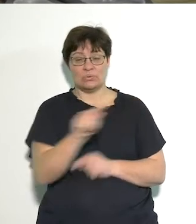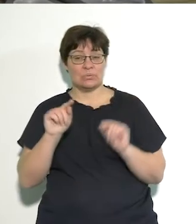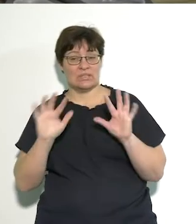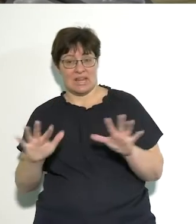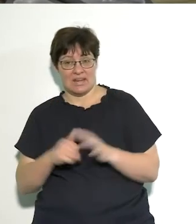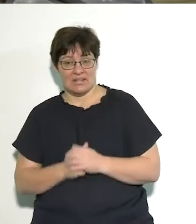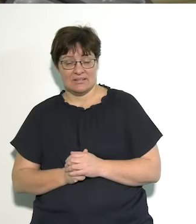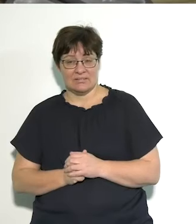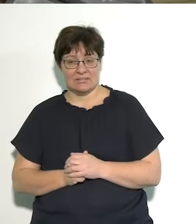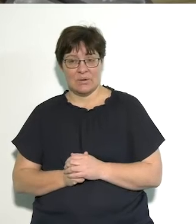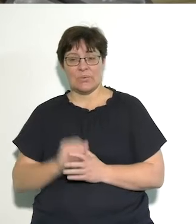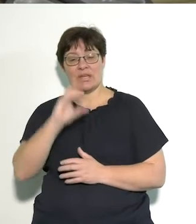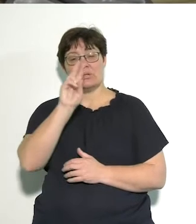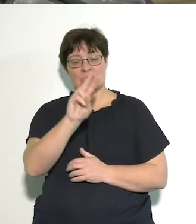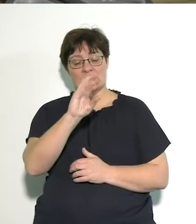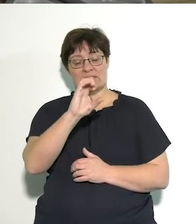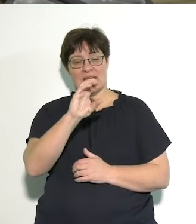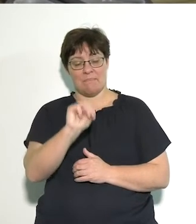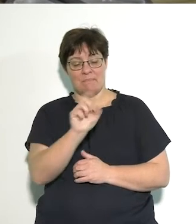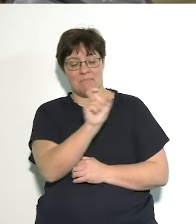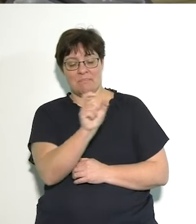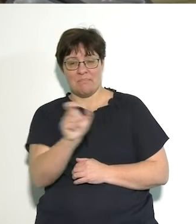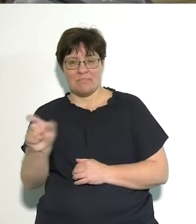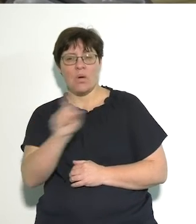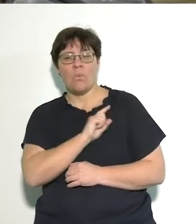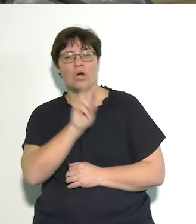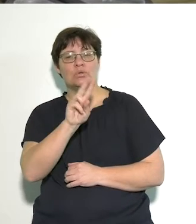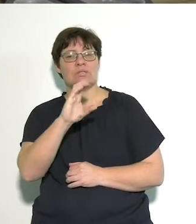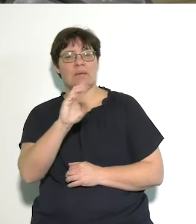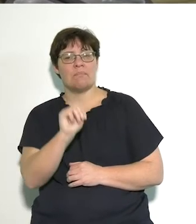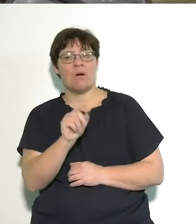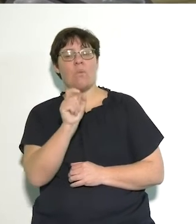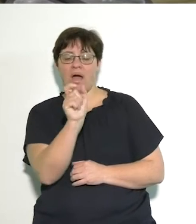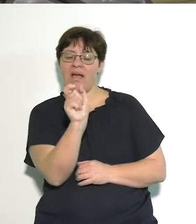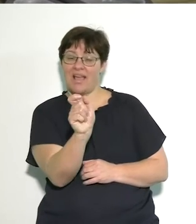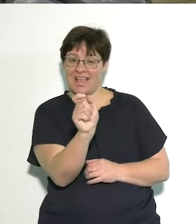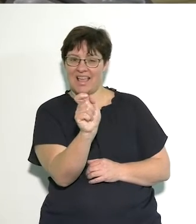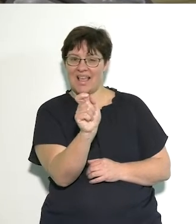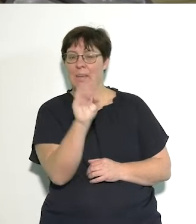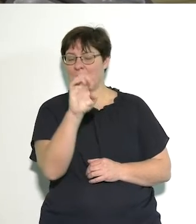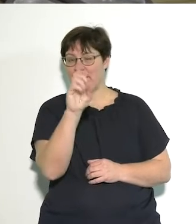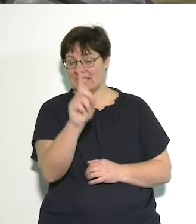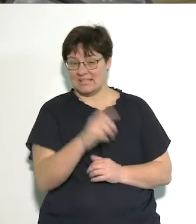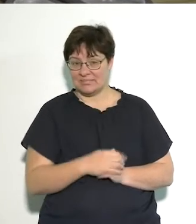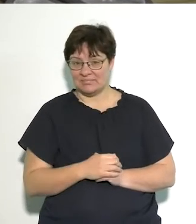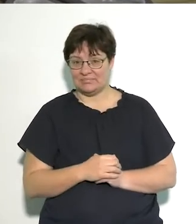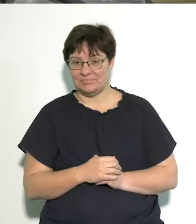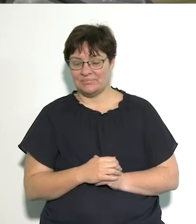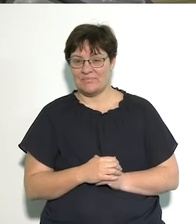up to 10 with 2 centimeters in between. And the reason why I chose 2 centimeters is because I'm using quite a big